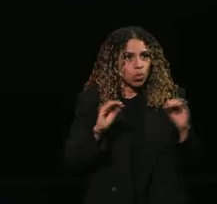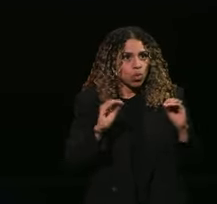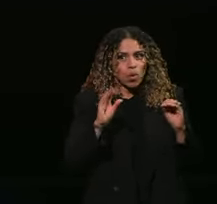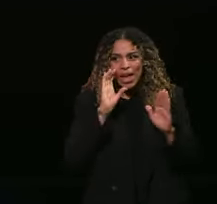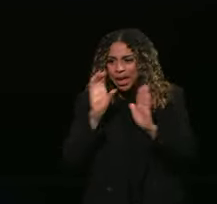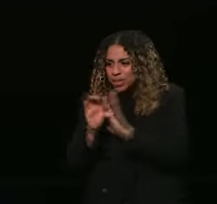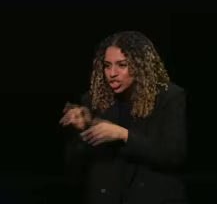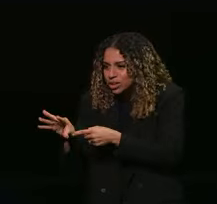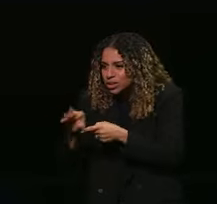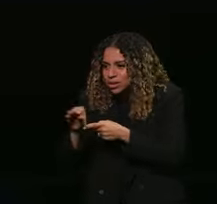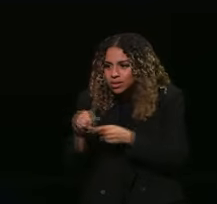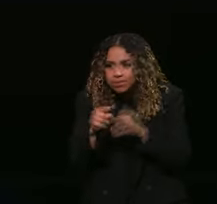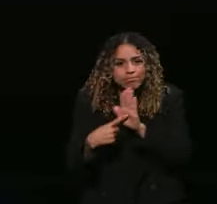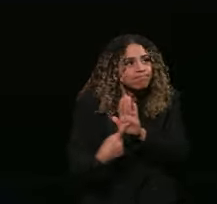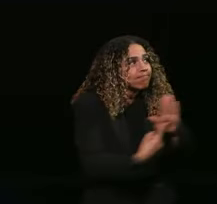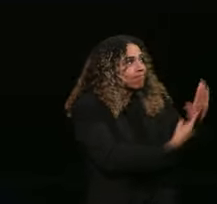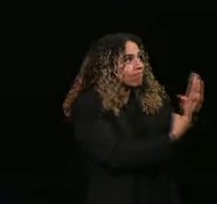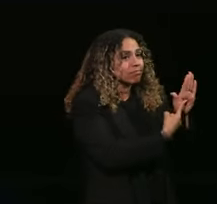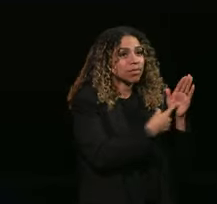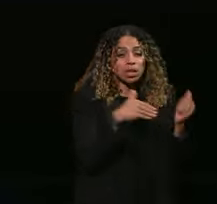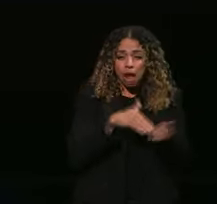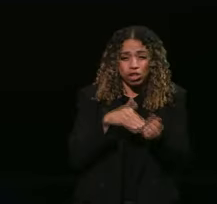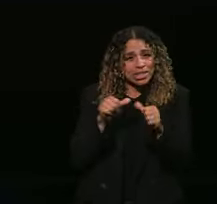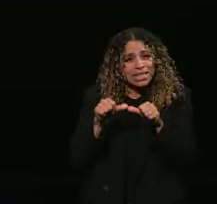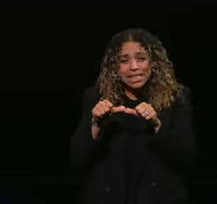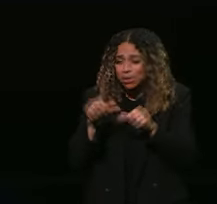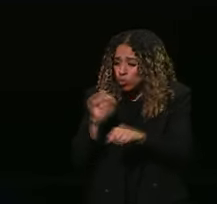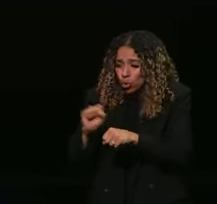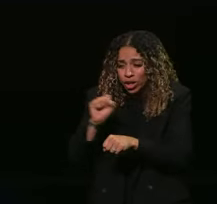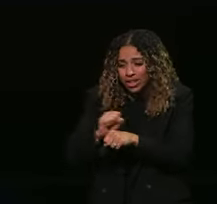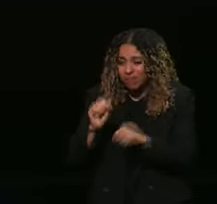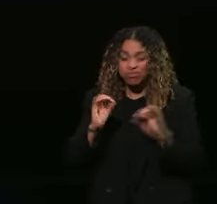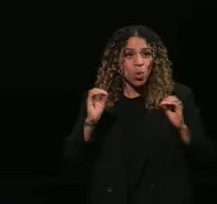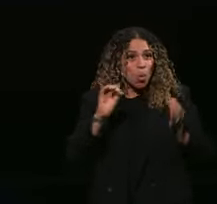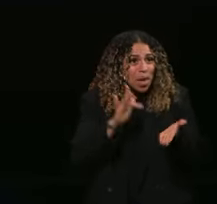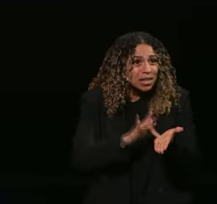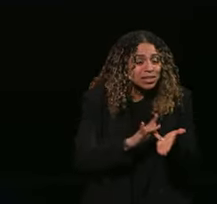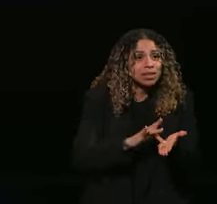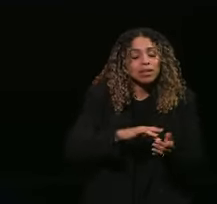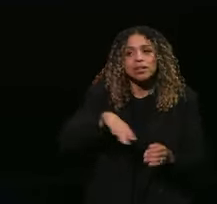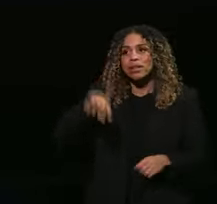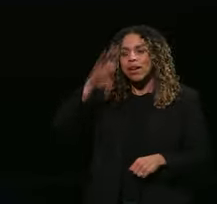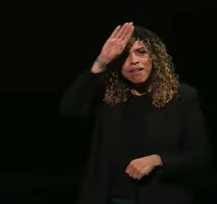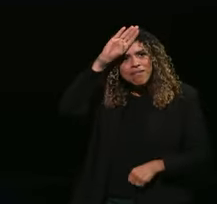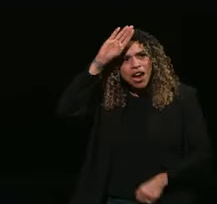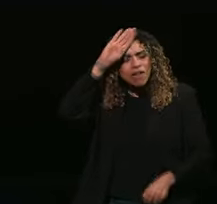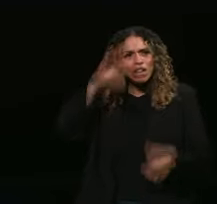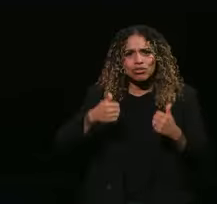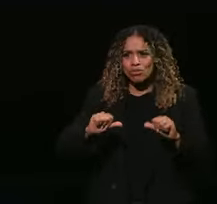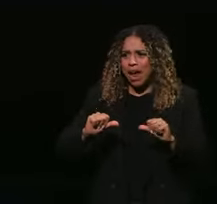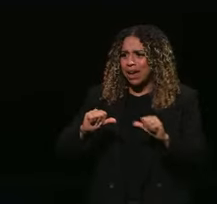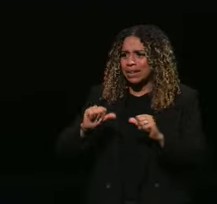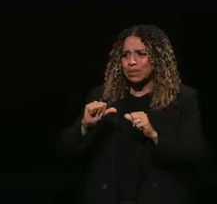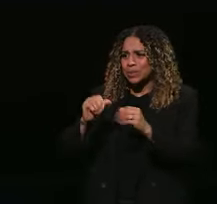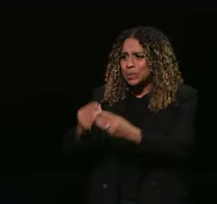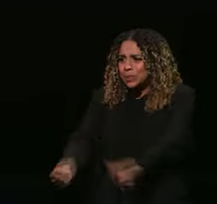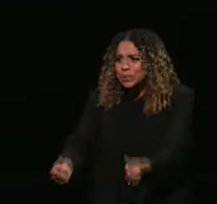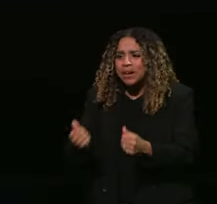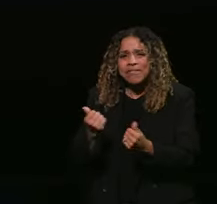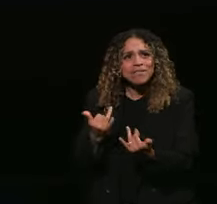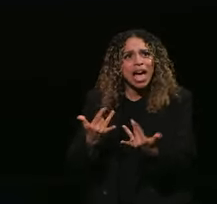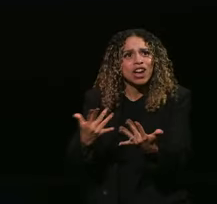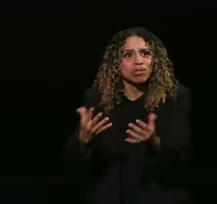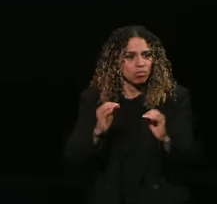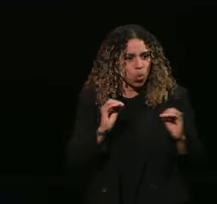without medicine. The firefighters were trying to fight fire without having any water. There was no